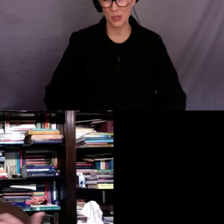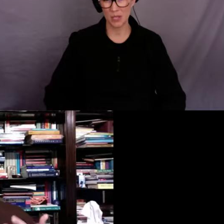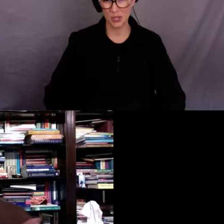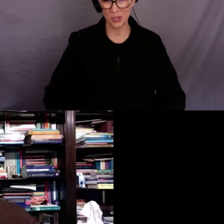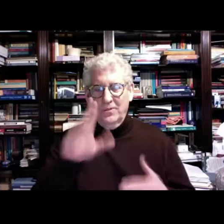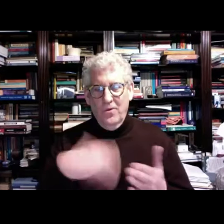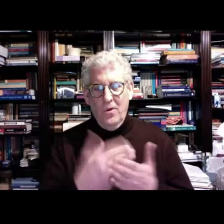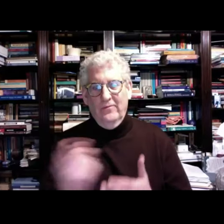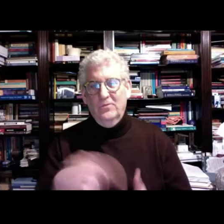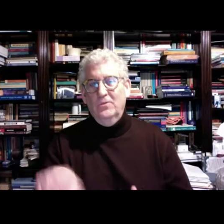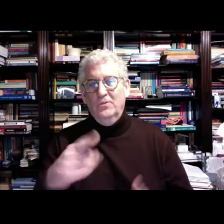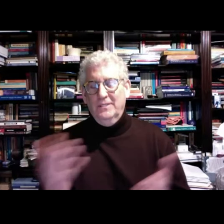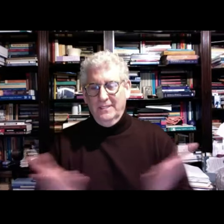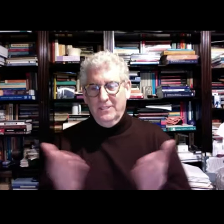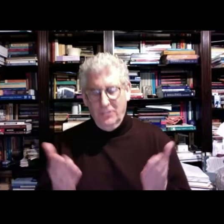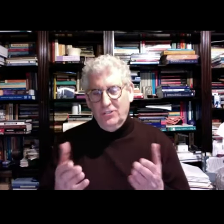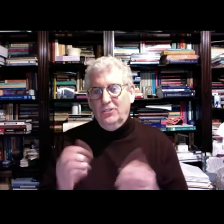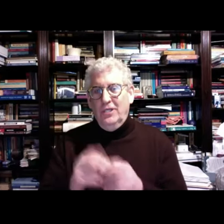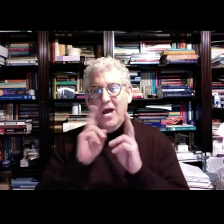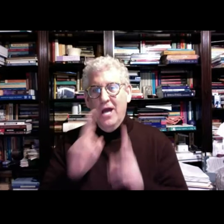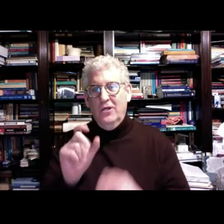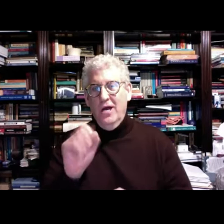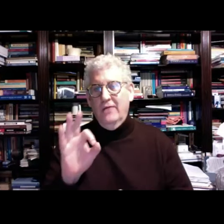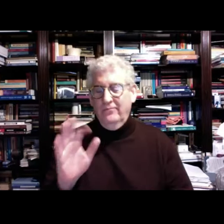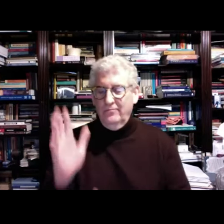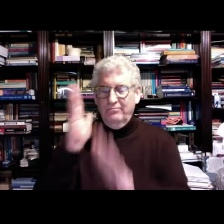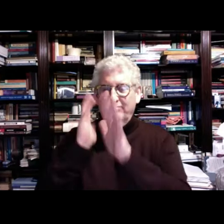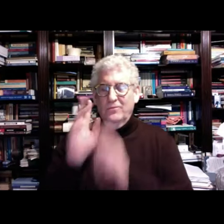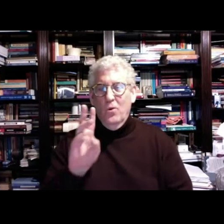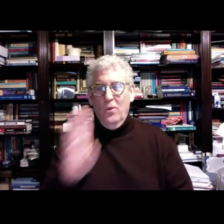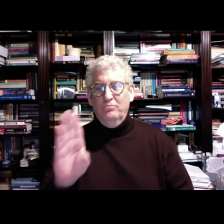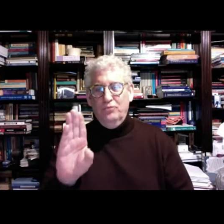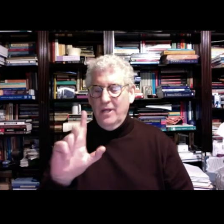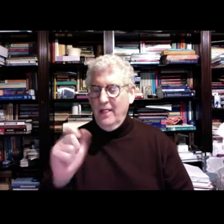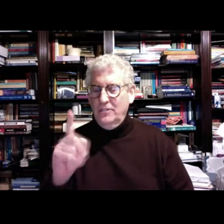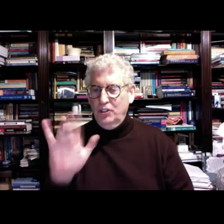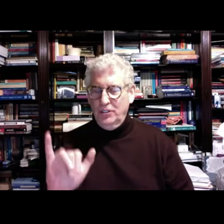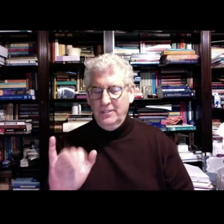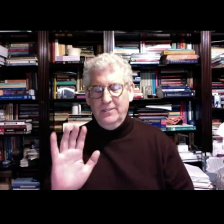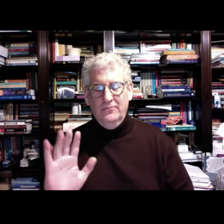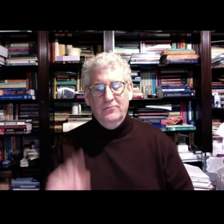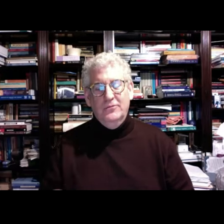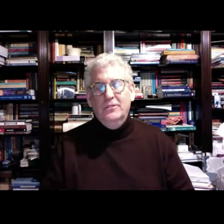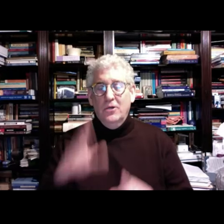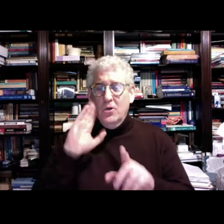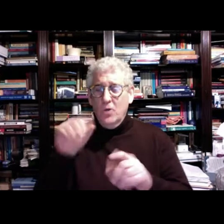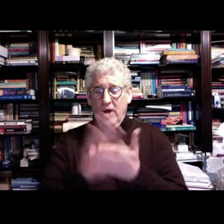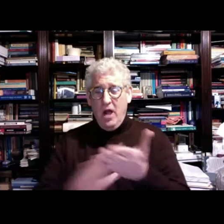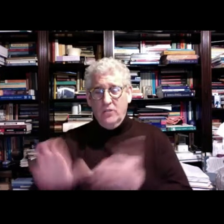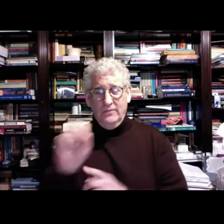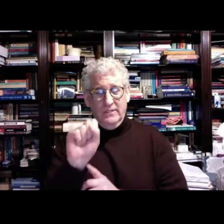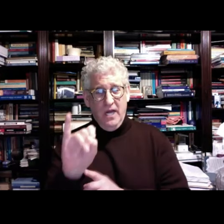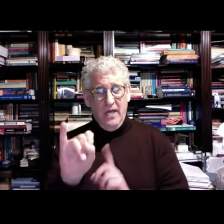Thank you so much, Nora. I'm thrilled to be here, thrilled to see all of you here. In honor of Willowbrook and the